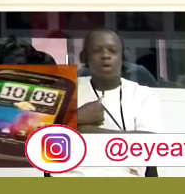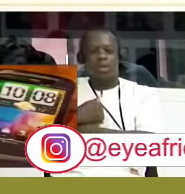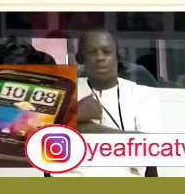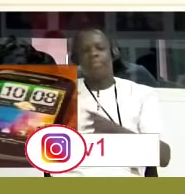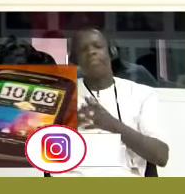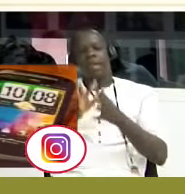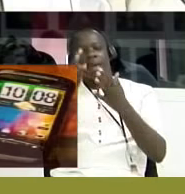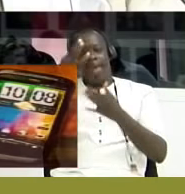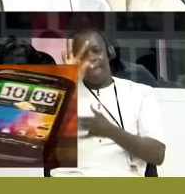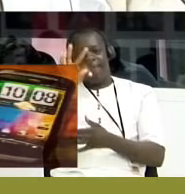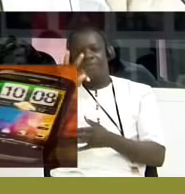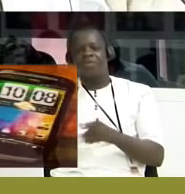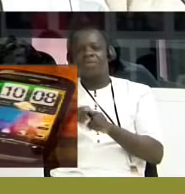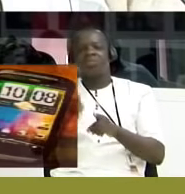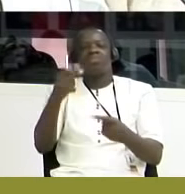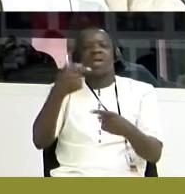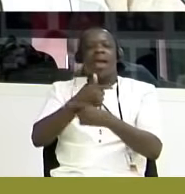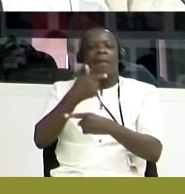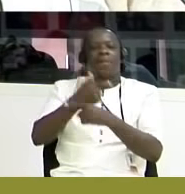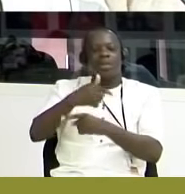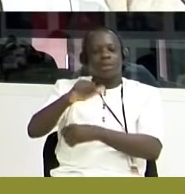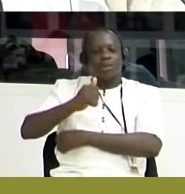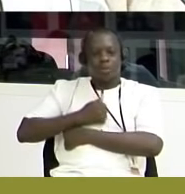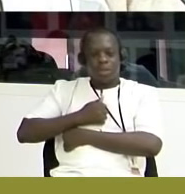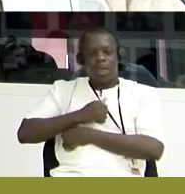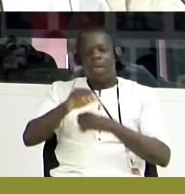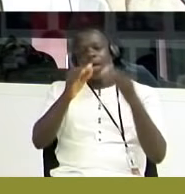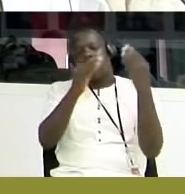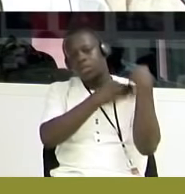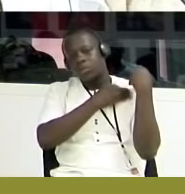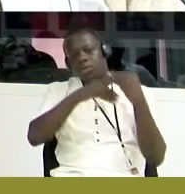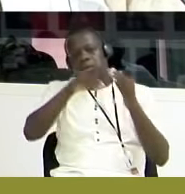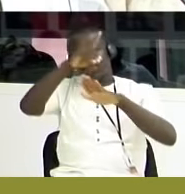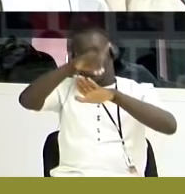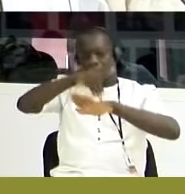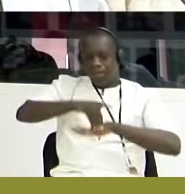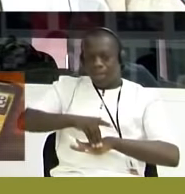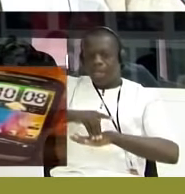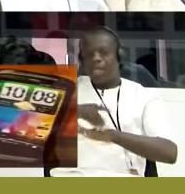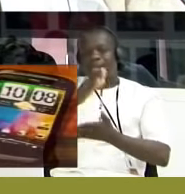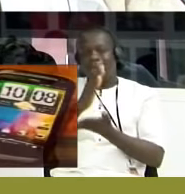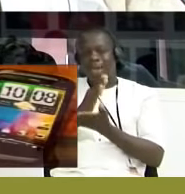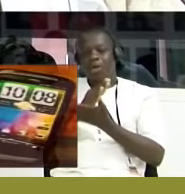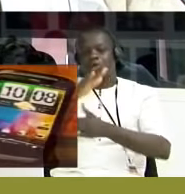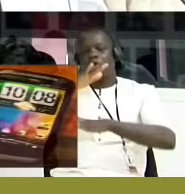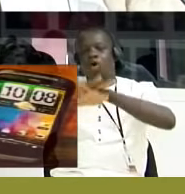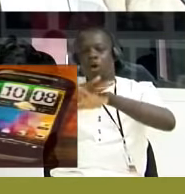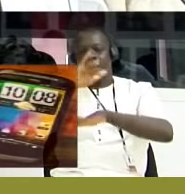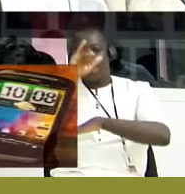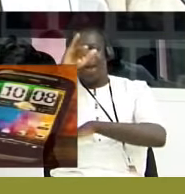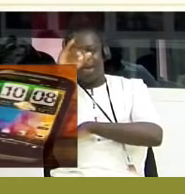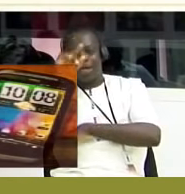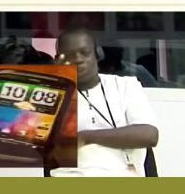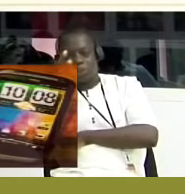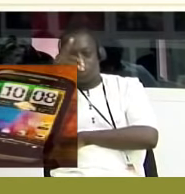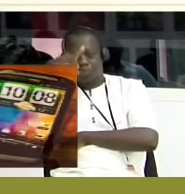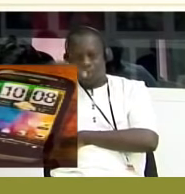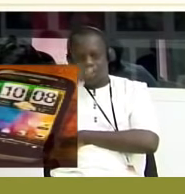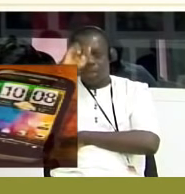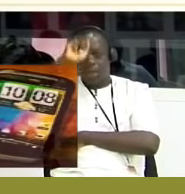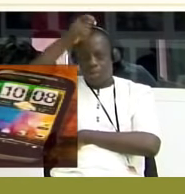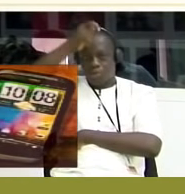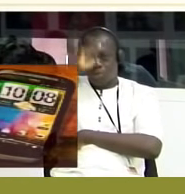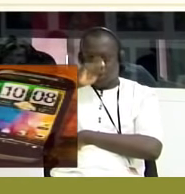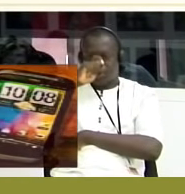concerned, the responsibility lies mainly on the Inspector General of Police. At my